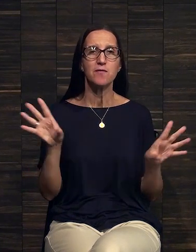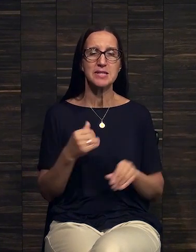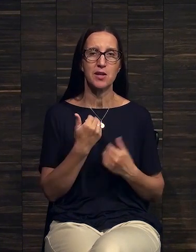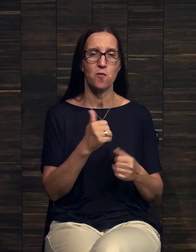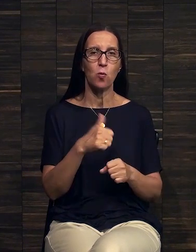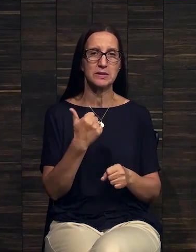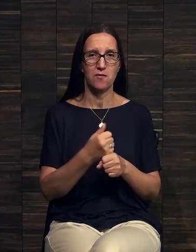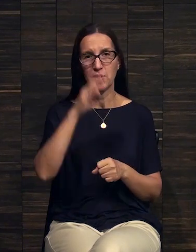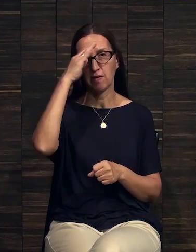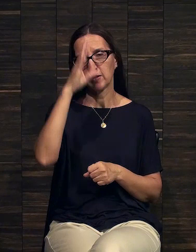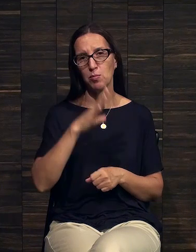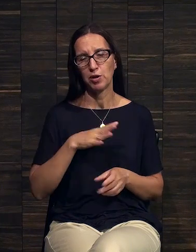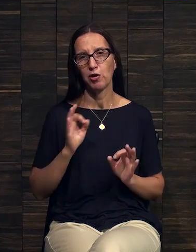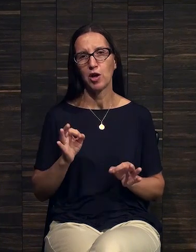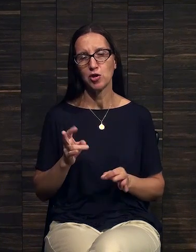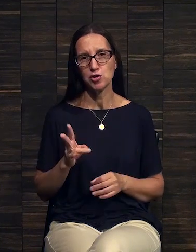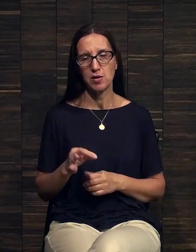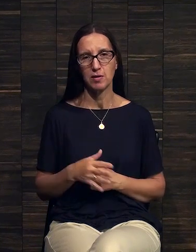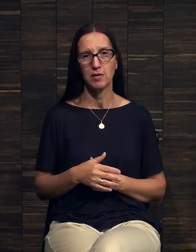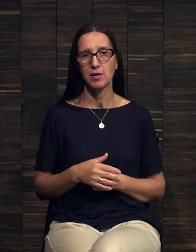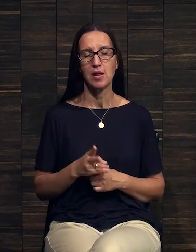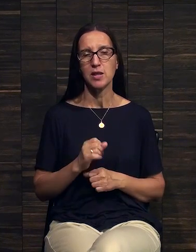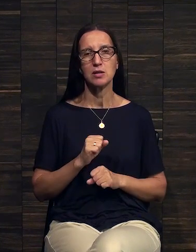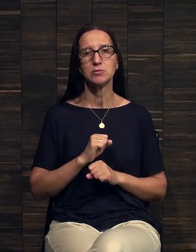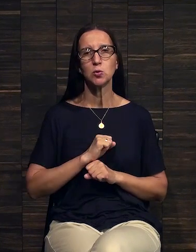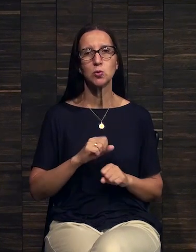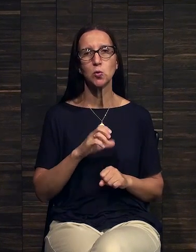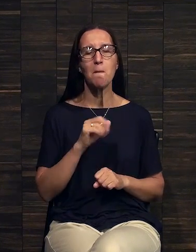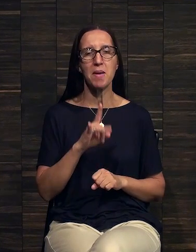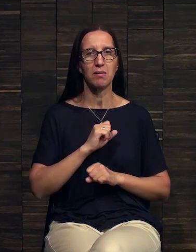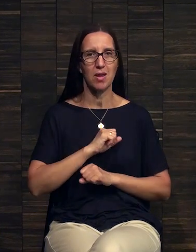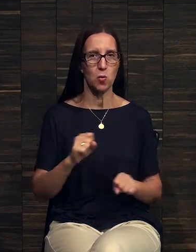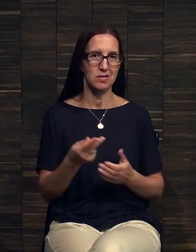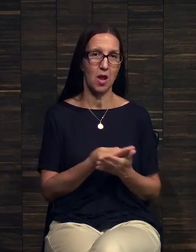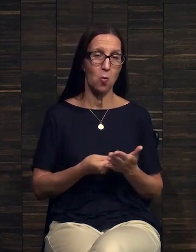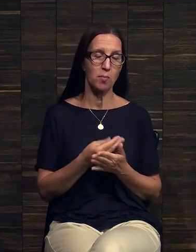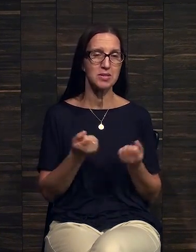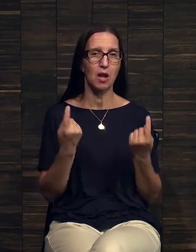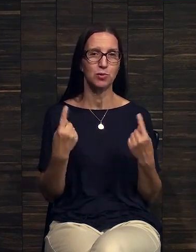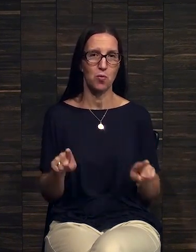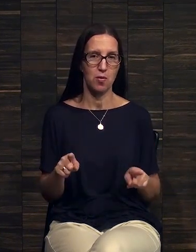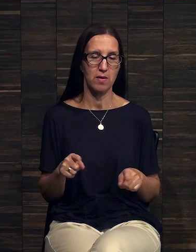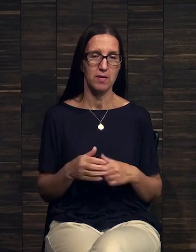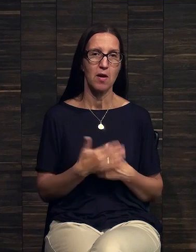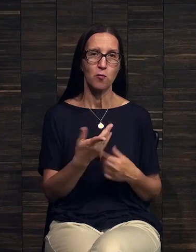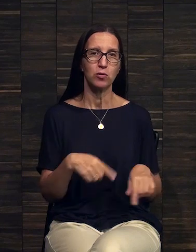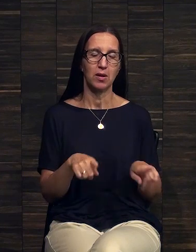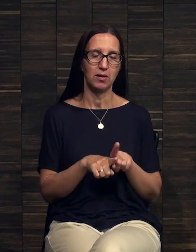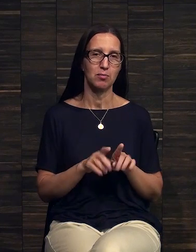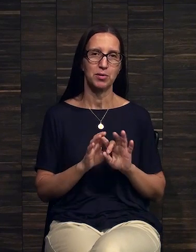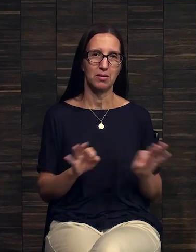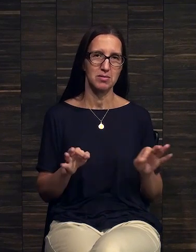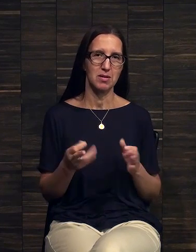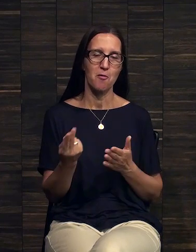important, which is eternal. Most of the enemies here were not superheroes, but this is something